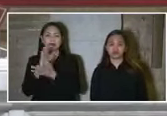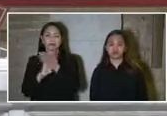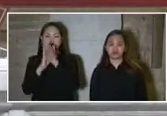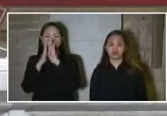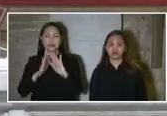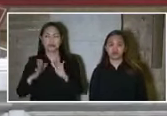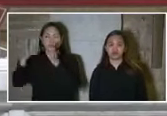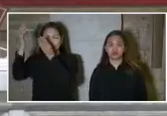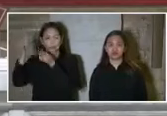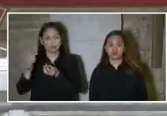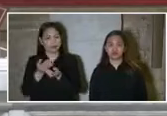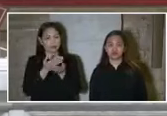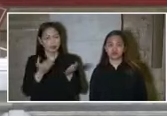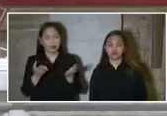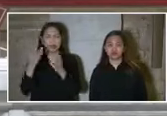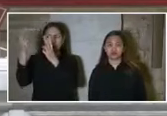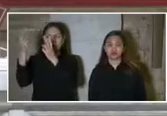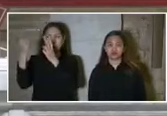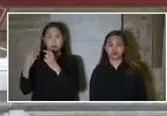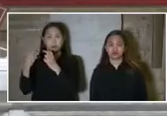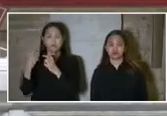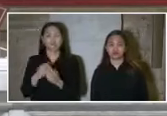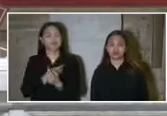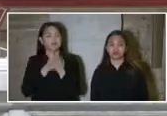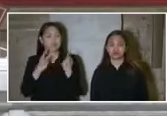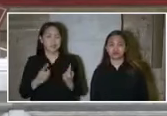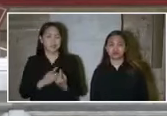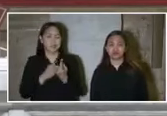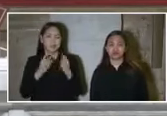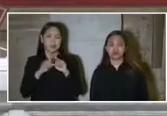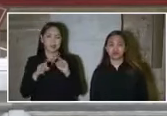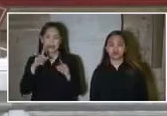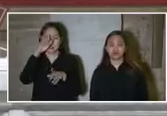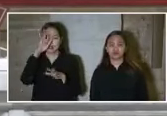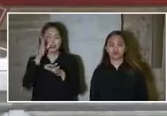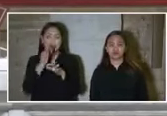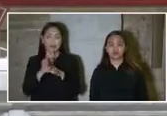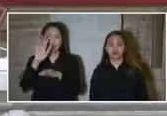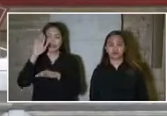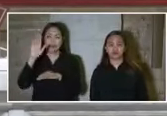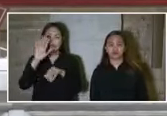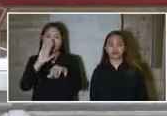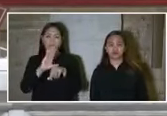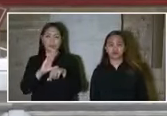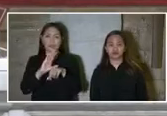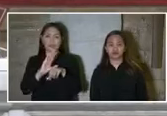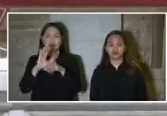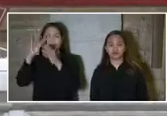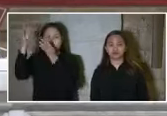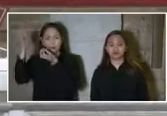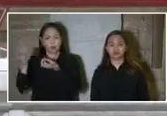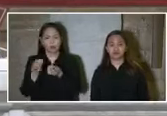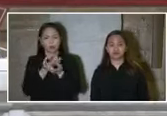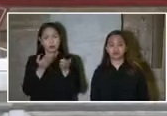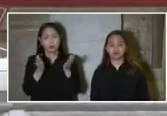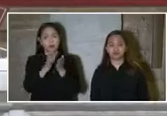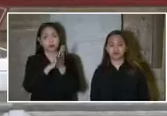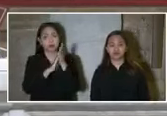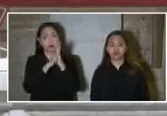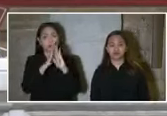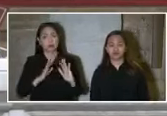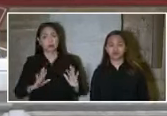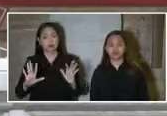you," look not on our sins, but on the faith of your church, and graciously grant her